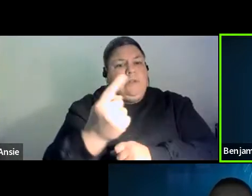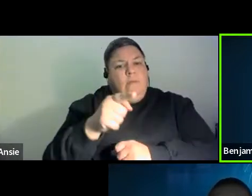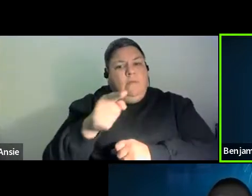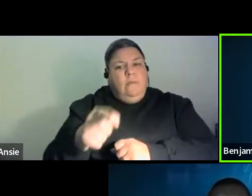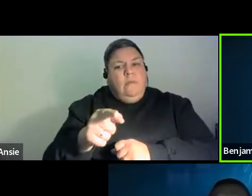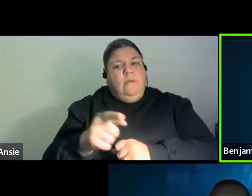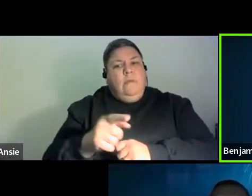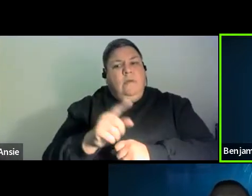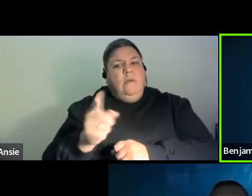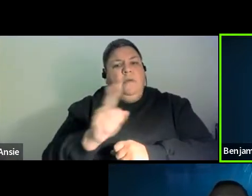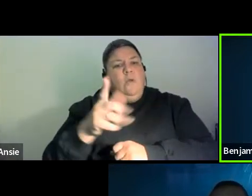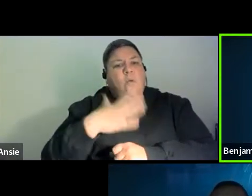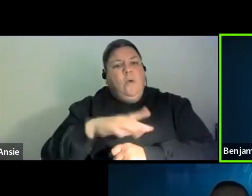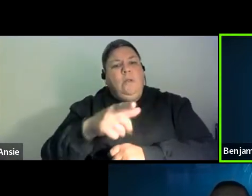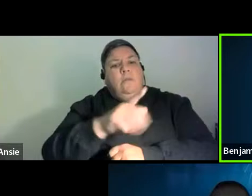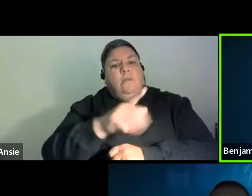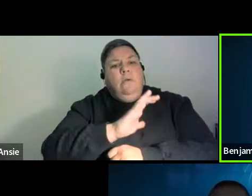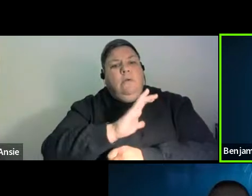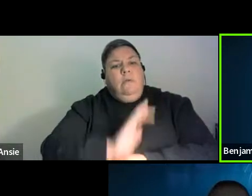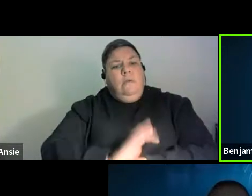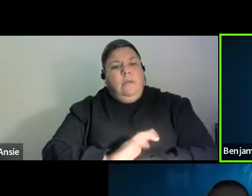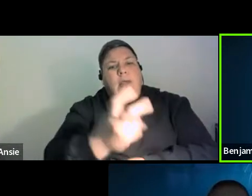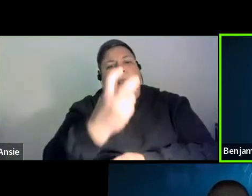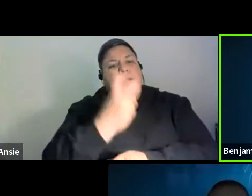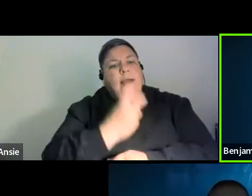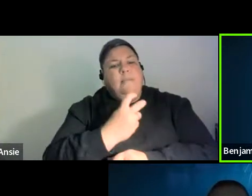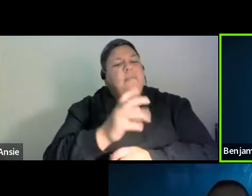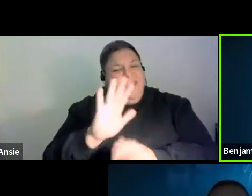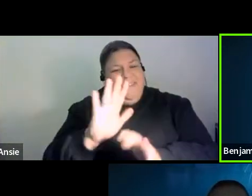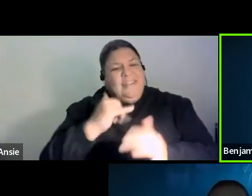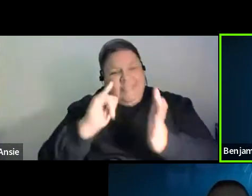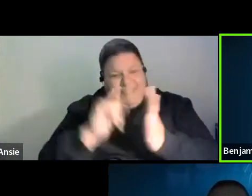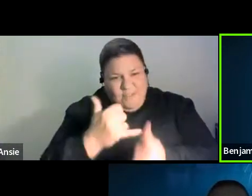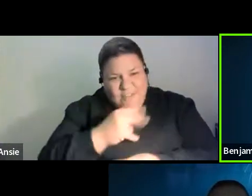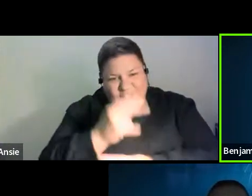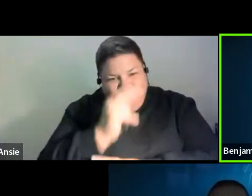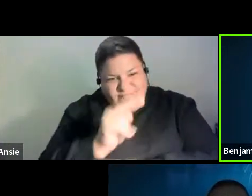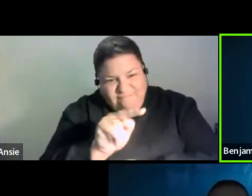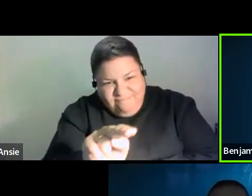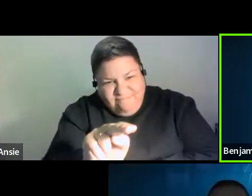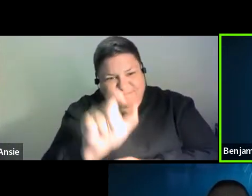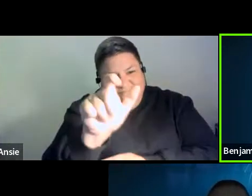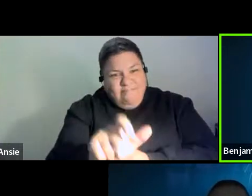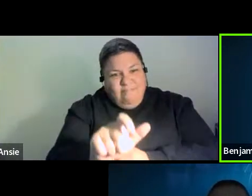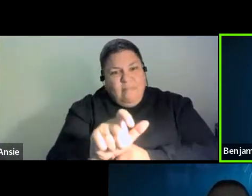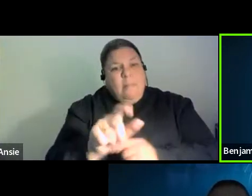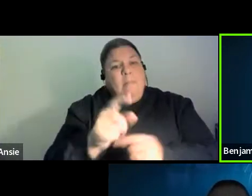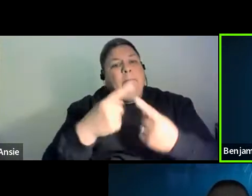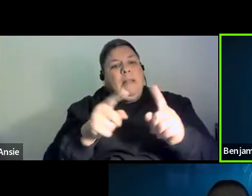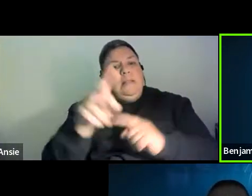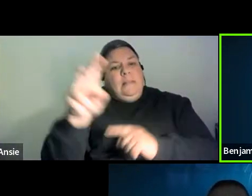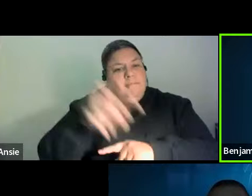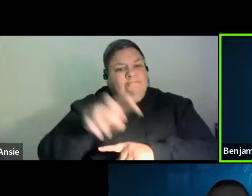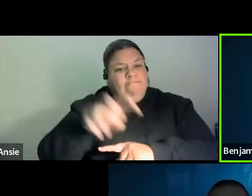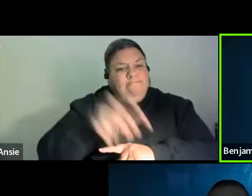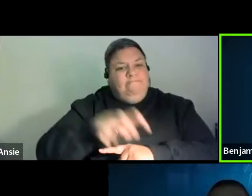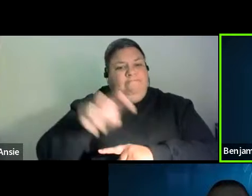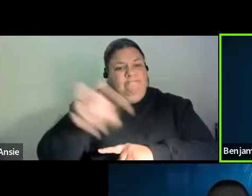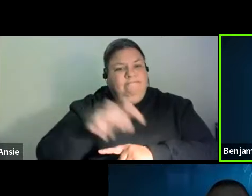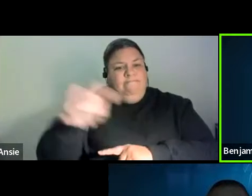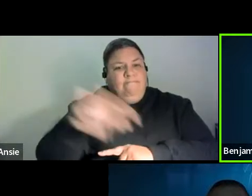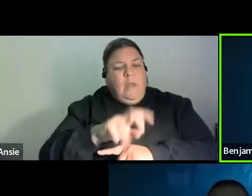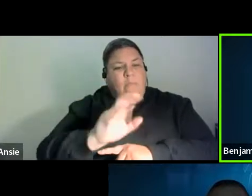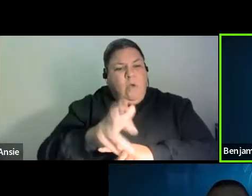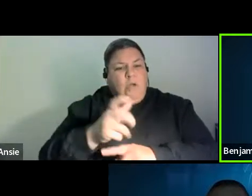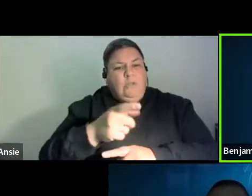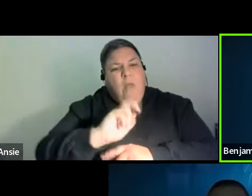coming into the office, and we do want to see you, but we would like to maybe see you less often than what we do at the